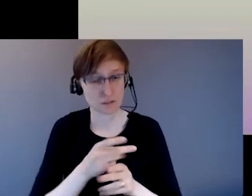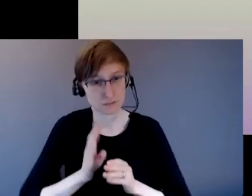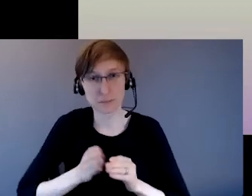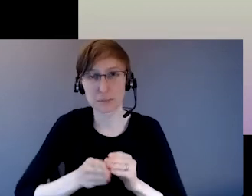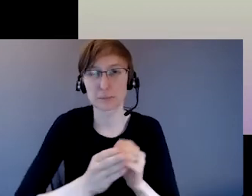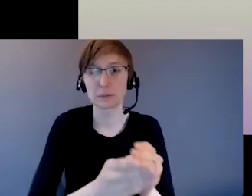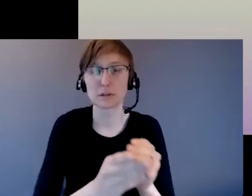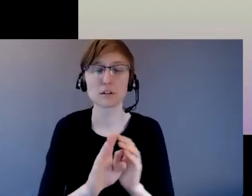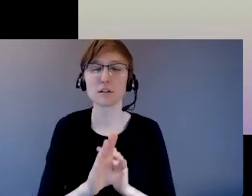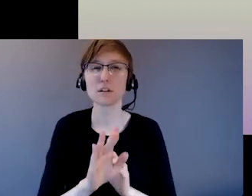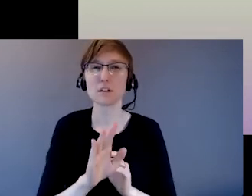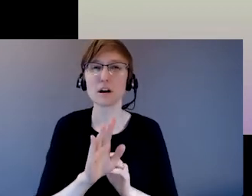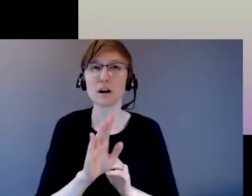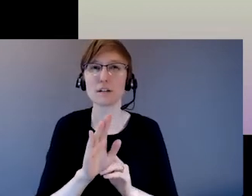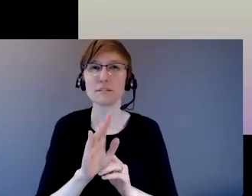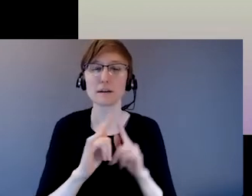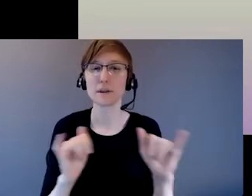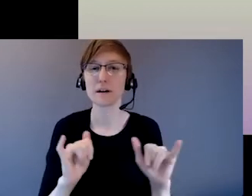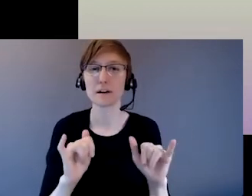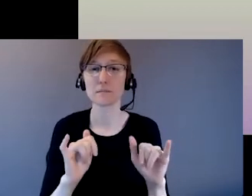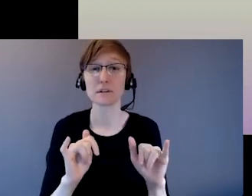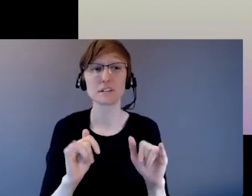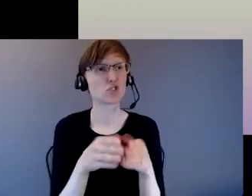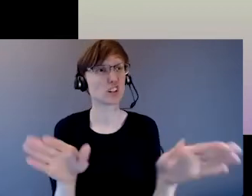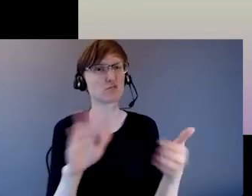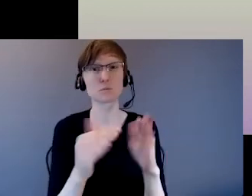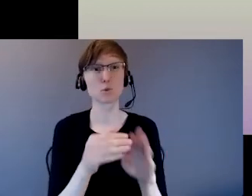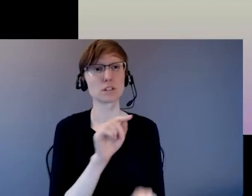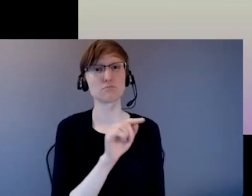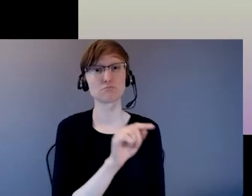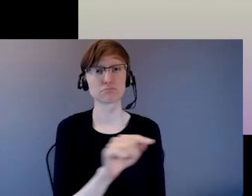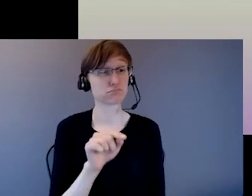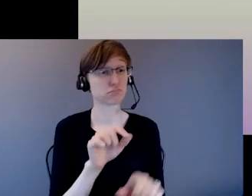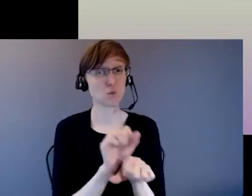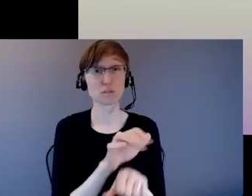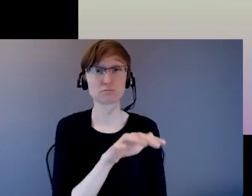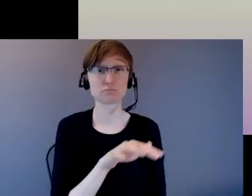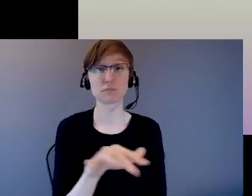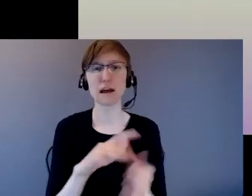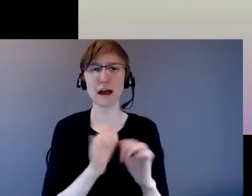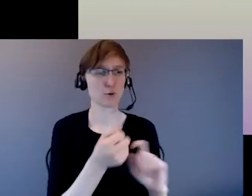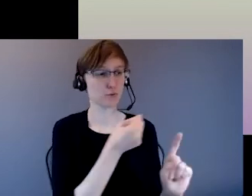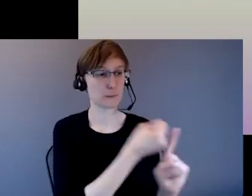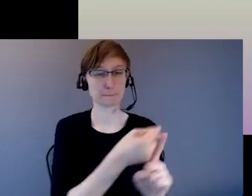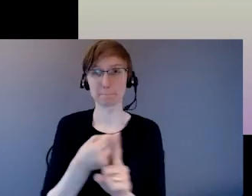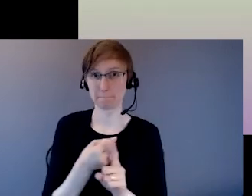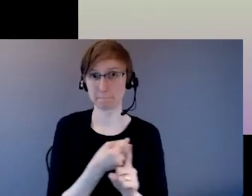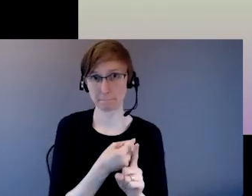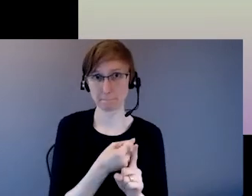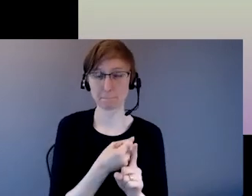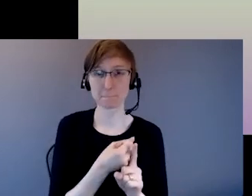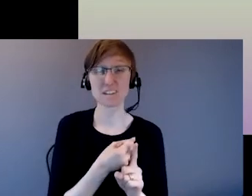impact on the general community at work? How do you develop a culture of understanding that it's